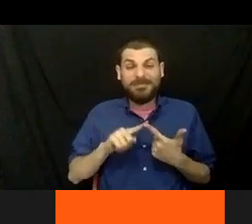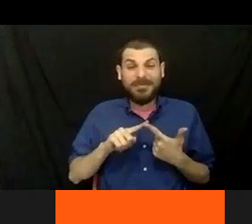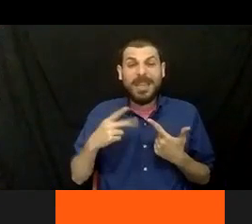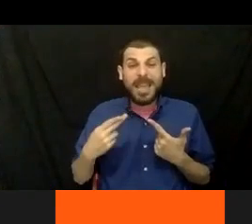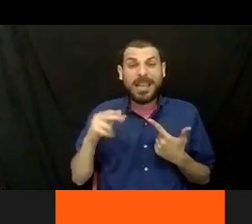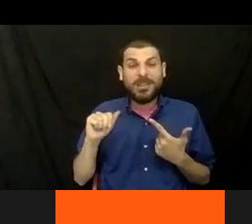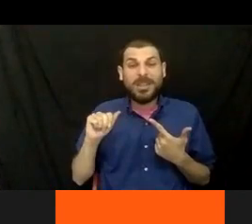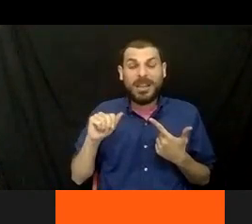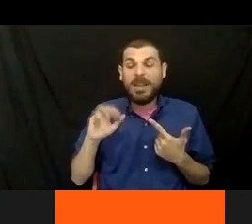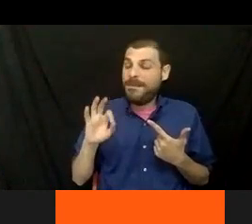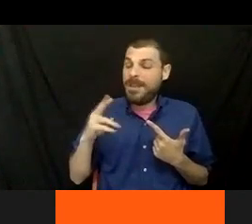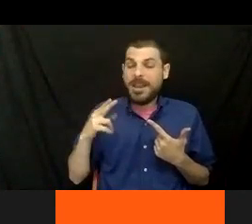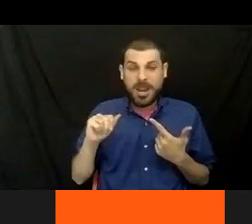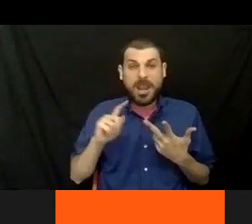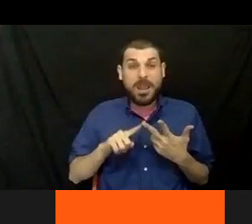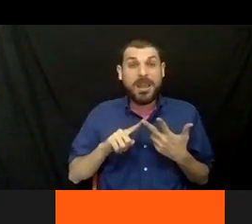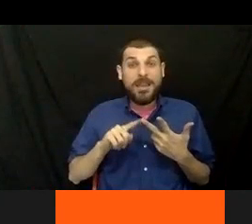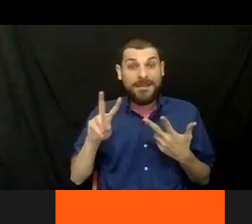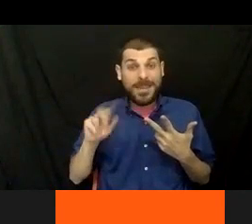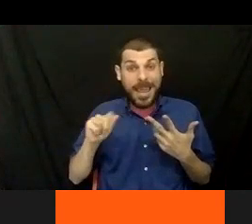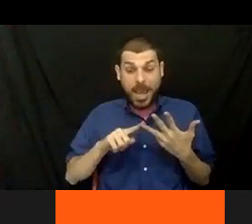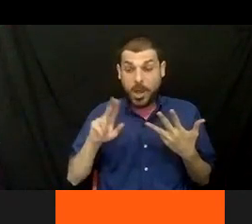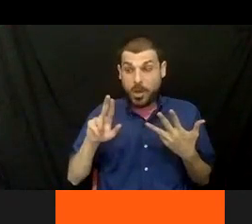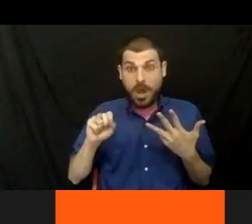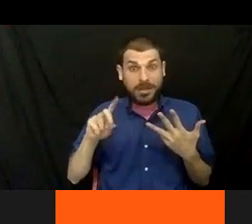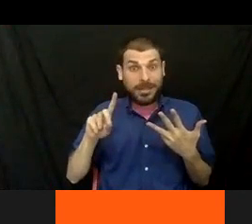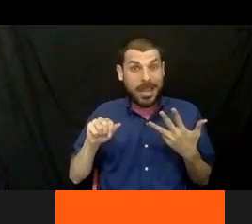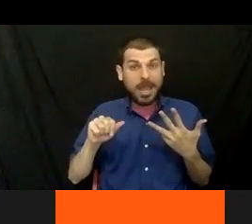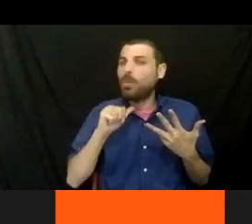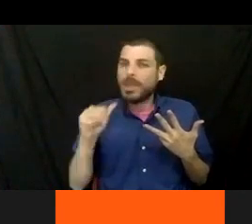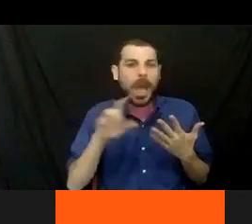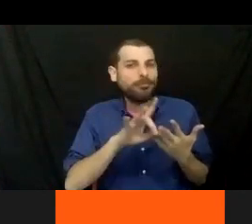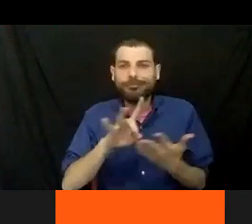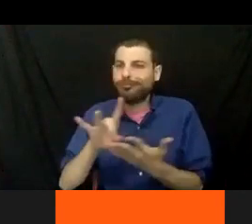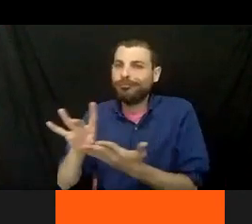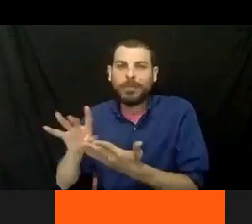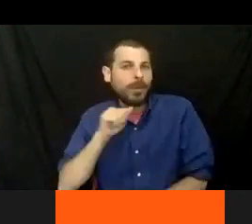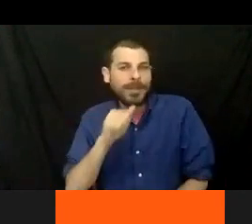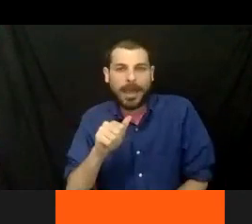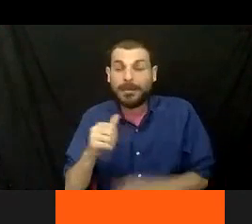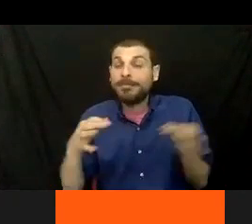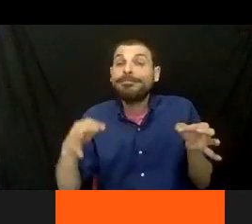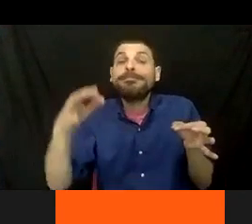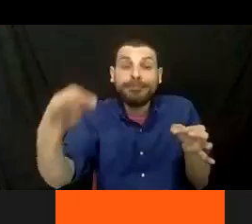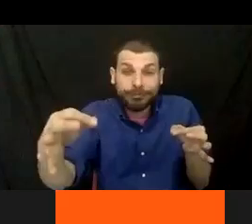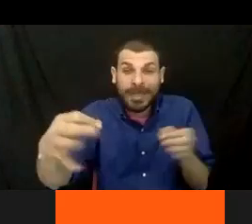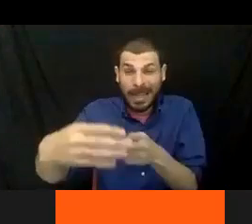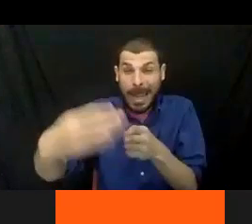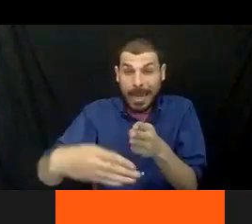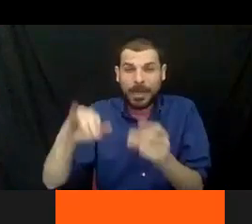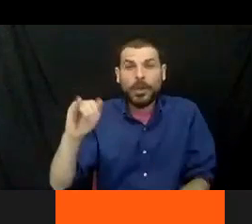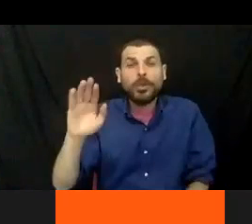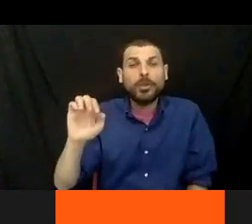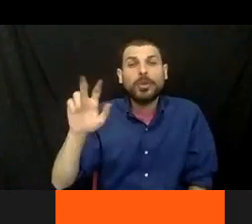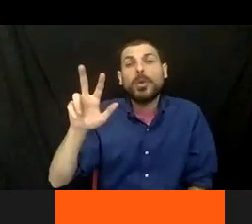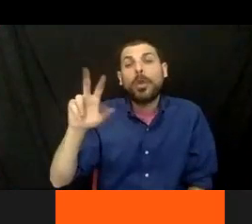properties, VA or USDA guaranteed mortgages through June 30th of 2020. So the last day of